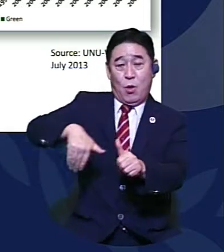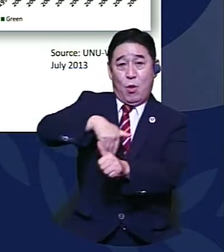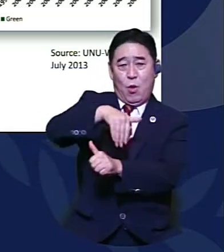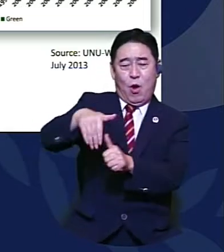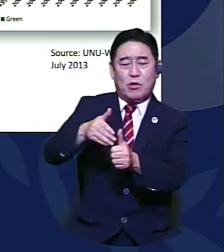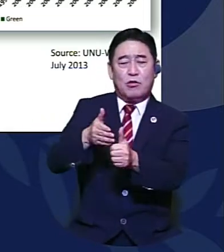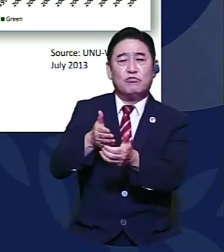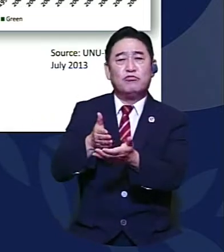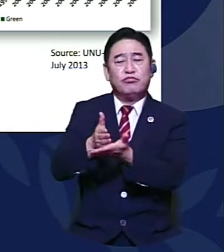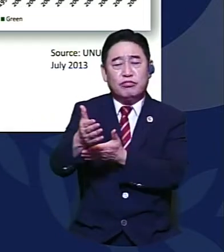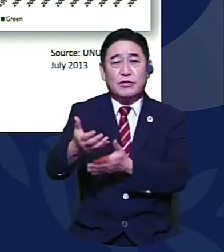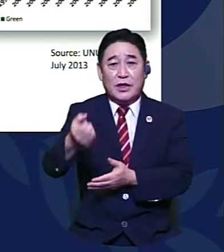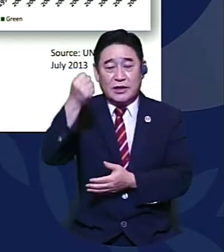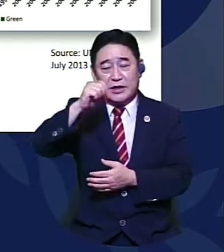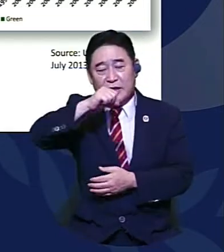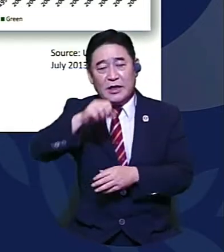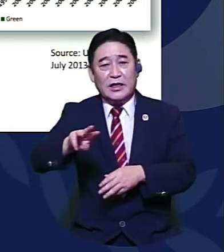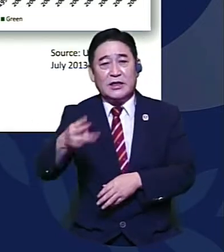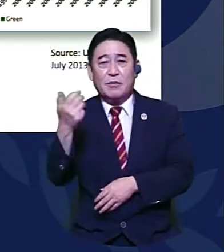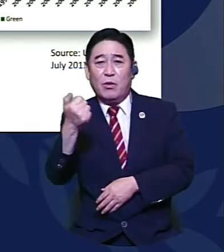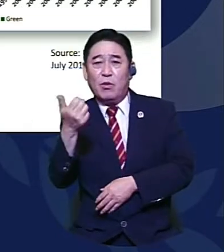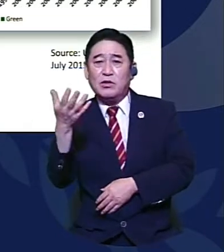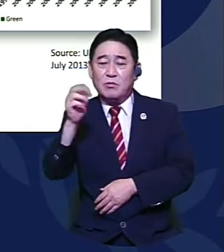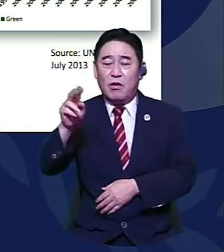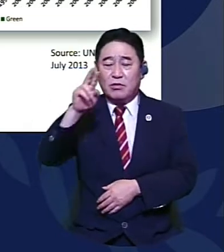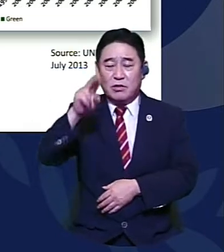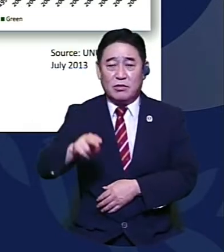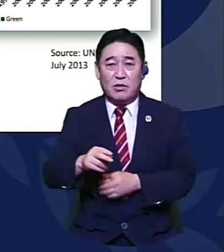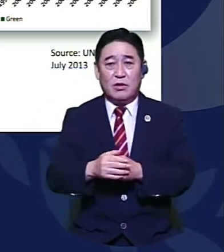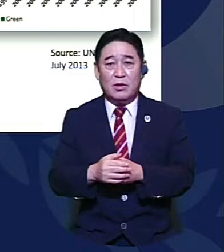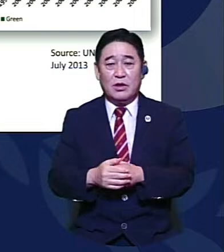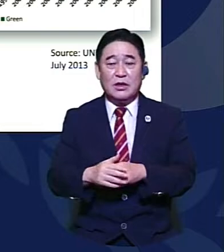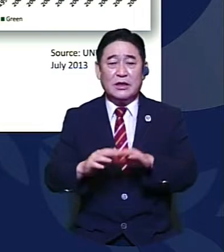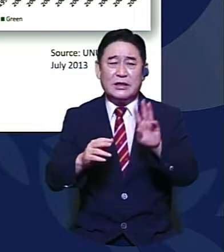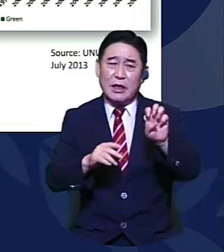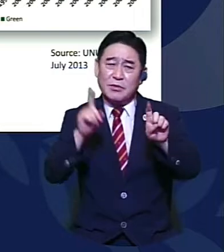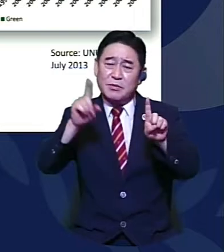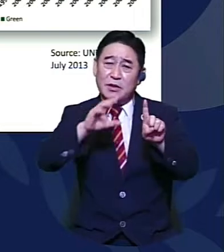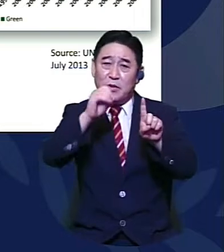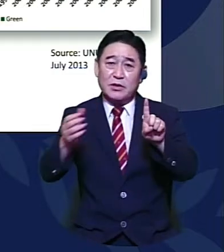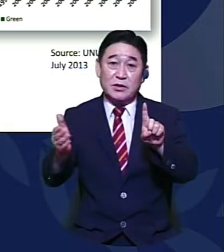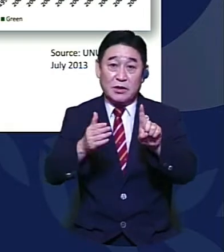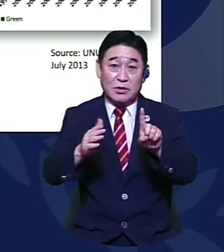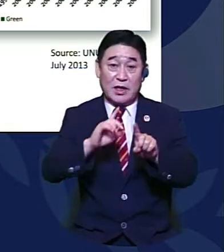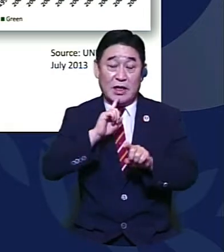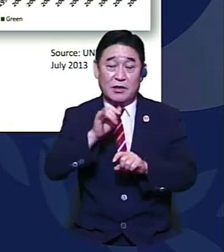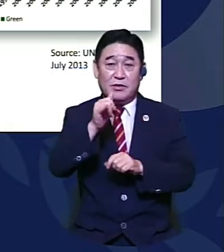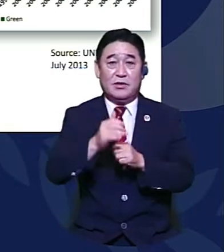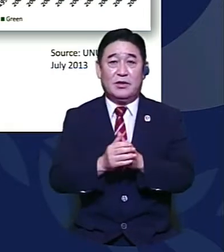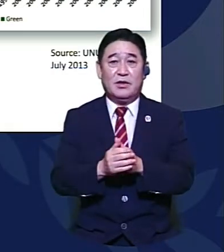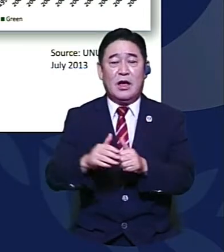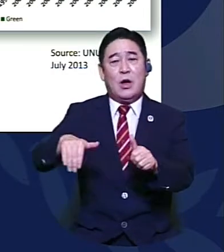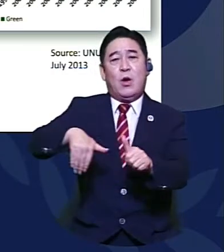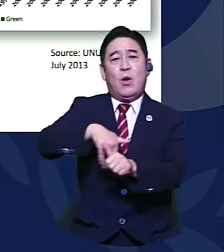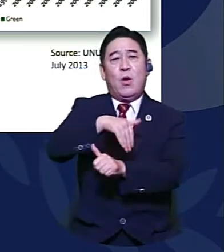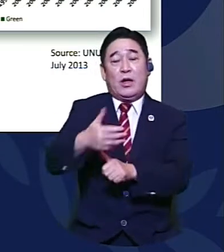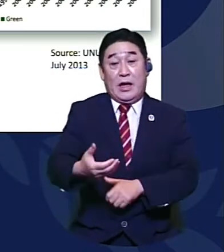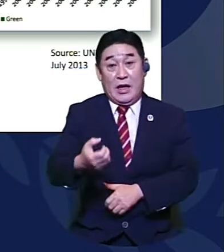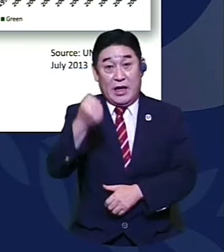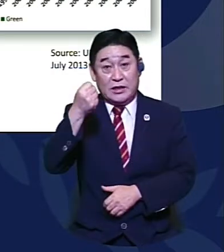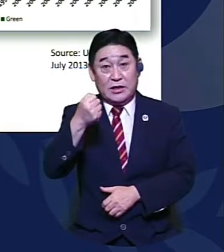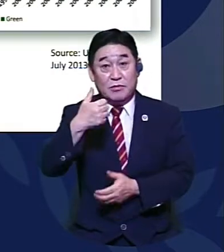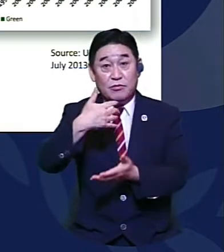or focused primarily or principally on the environment, 7.3%, and having environment as sort of a